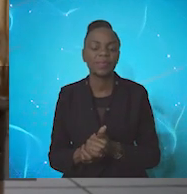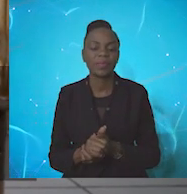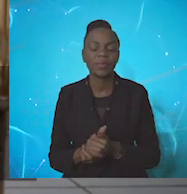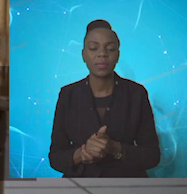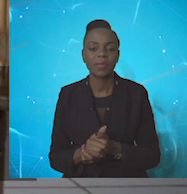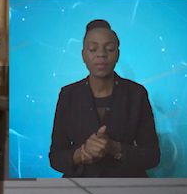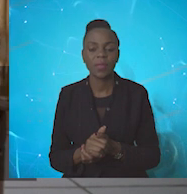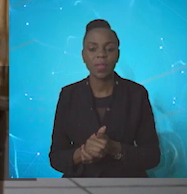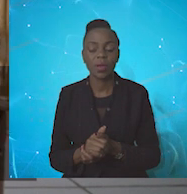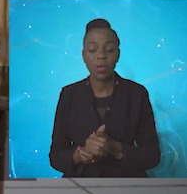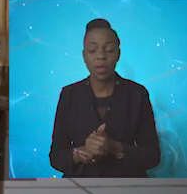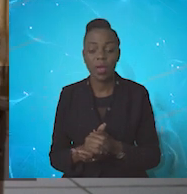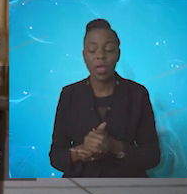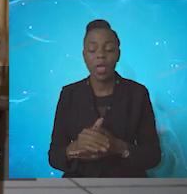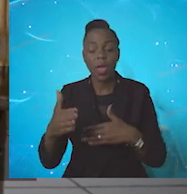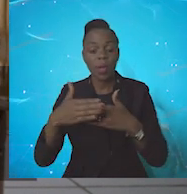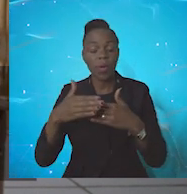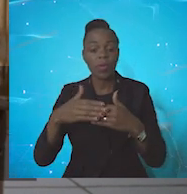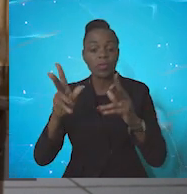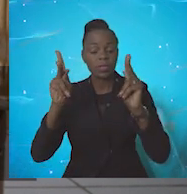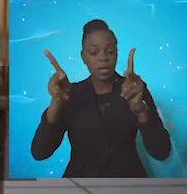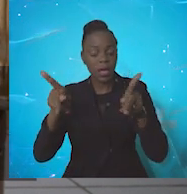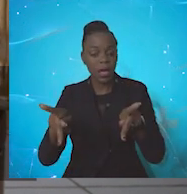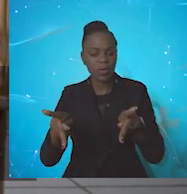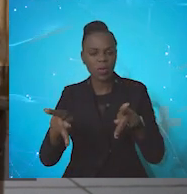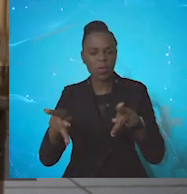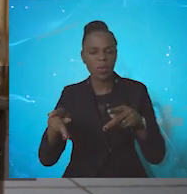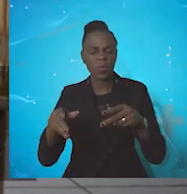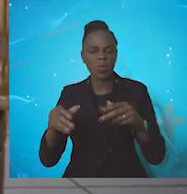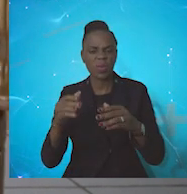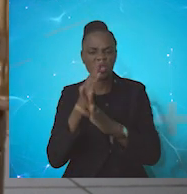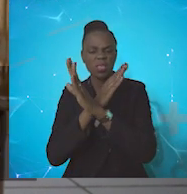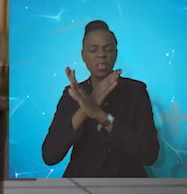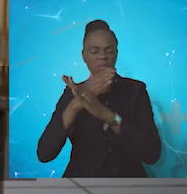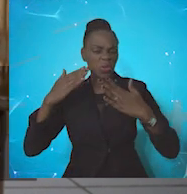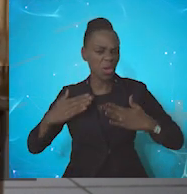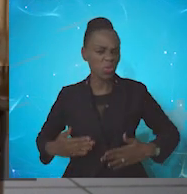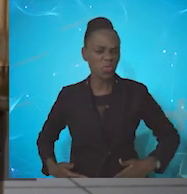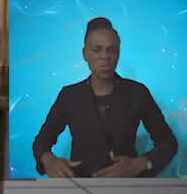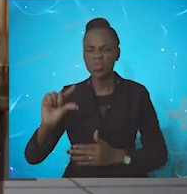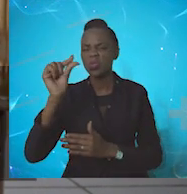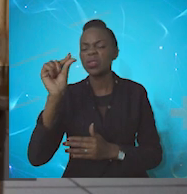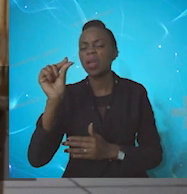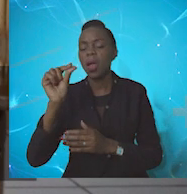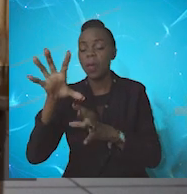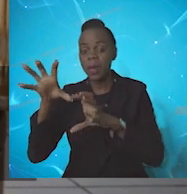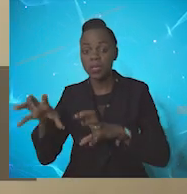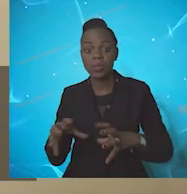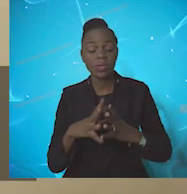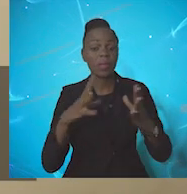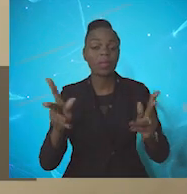It usually will affect people who have low immunity. So there are many reasons why people can have a low